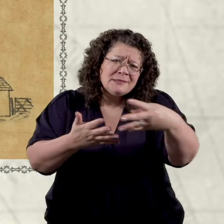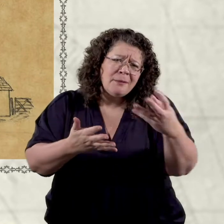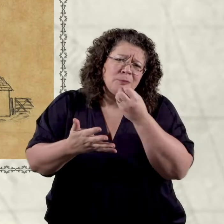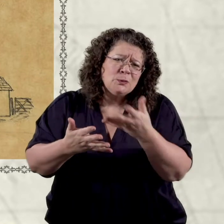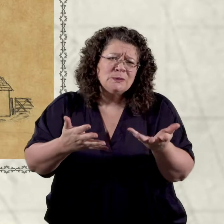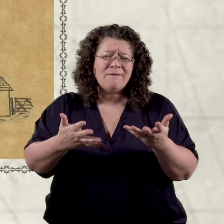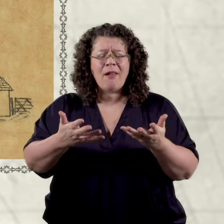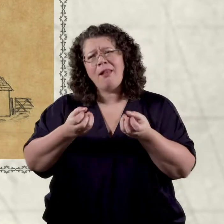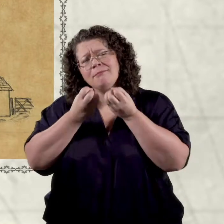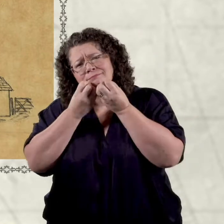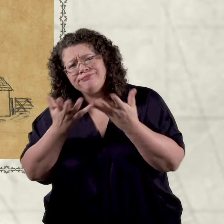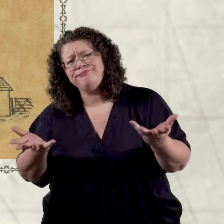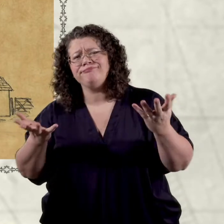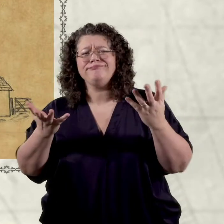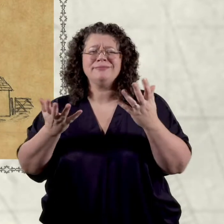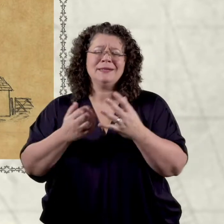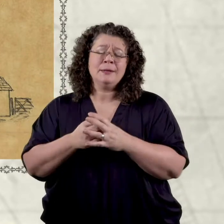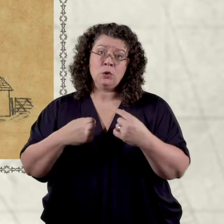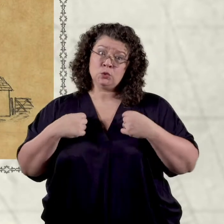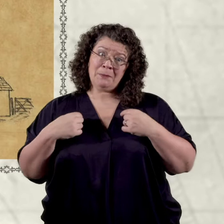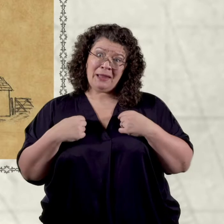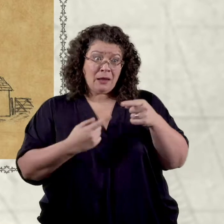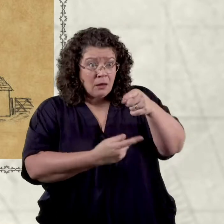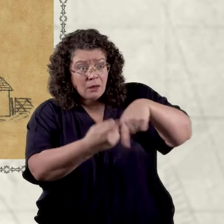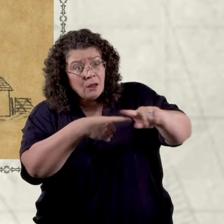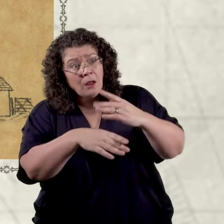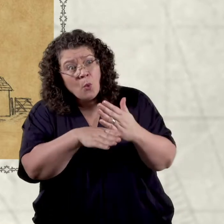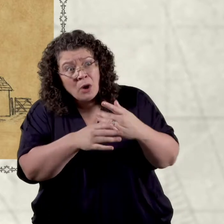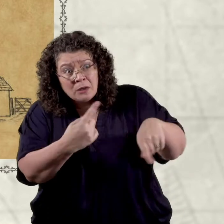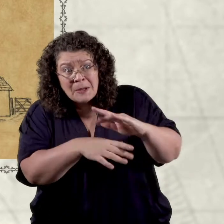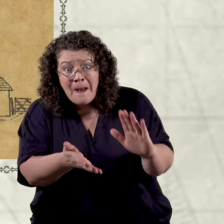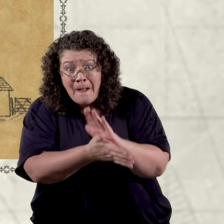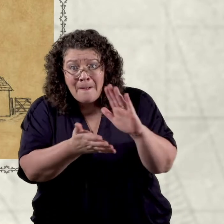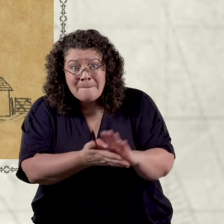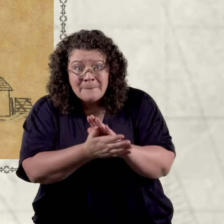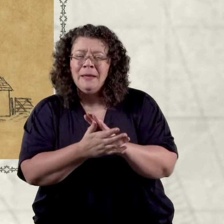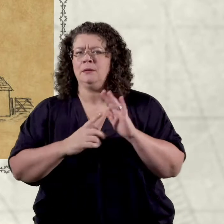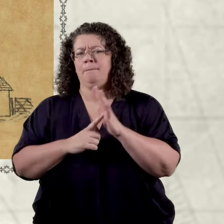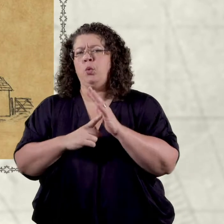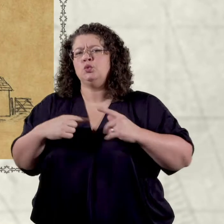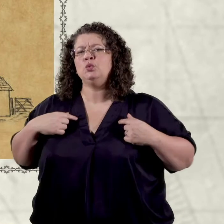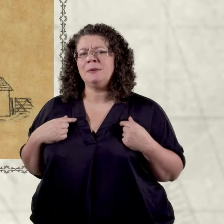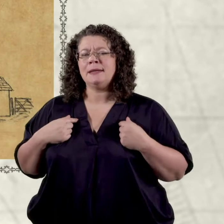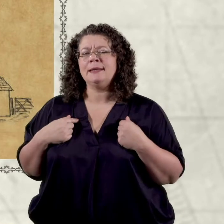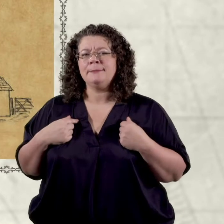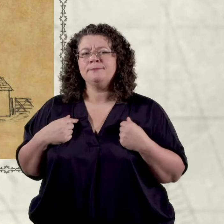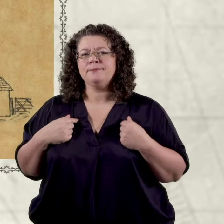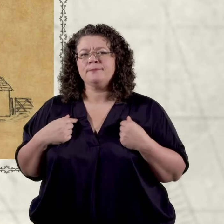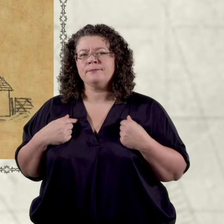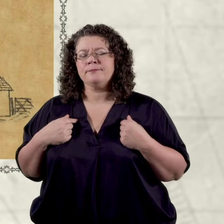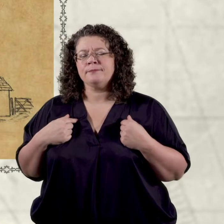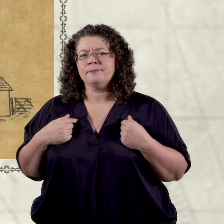patterns. Bendigedig." To me, their happiness was of the utmost importance.